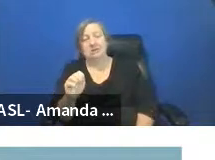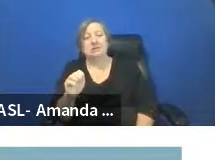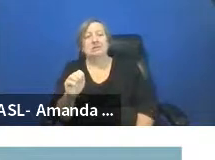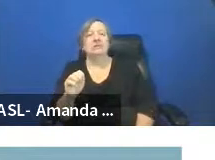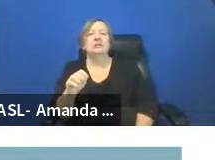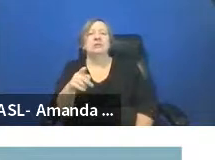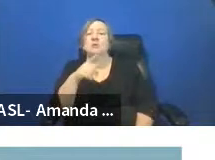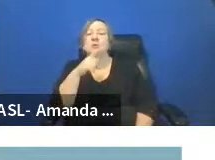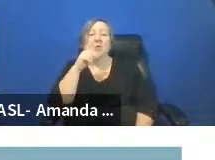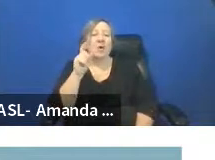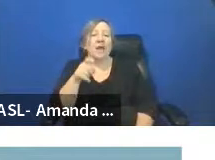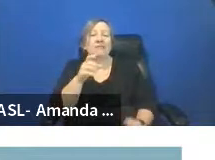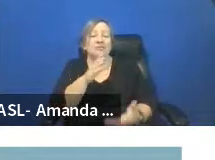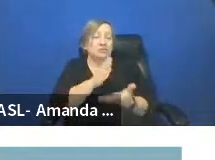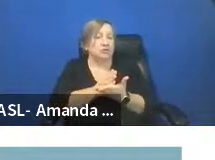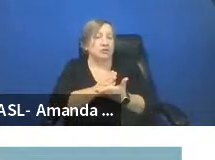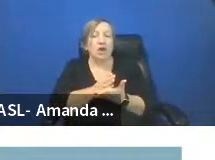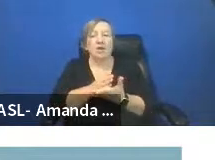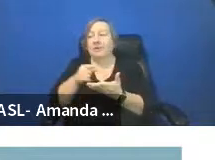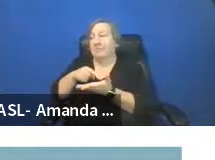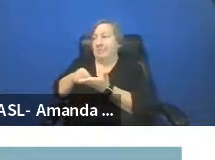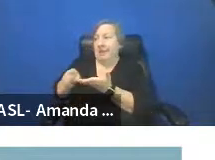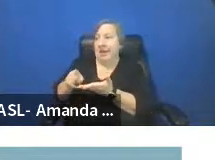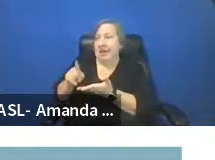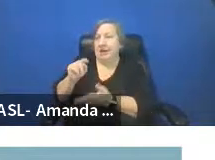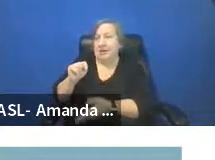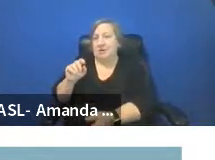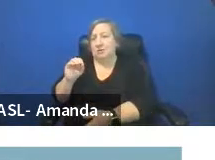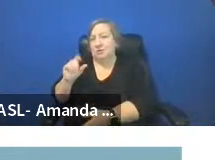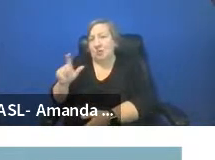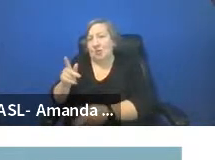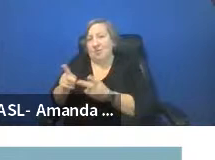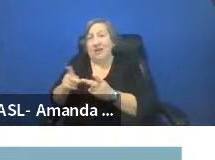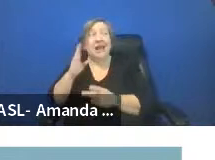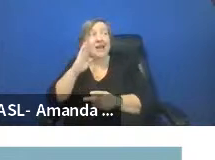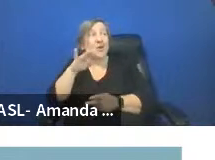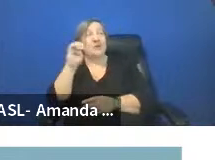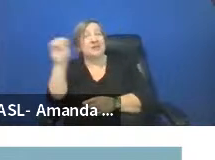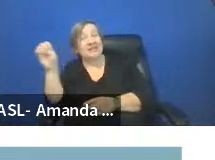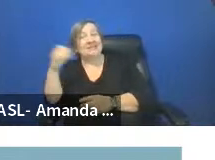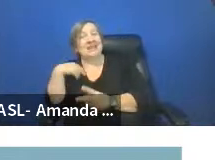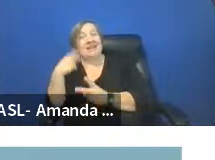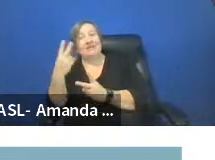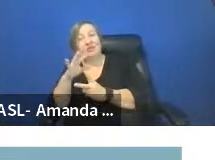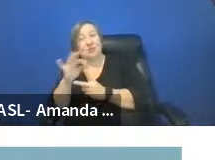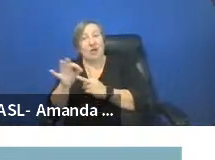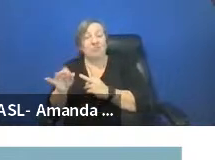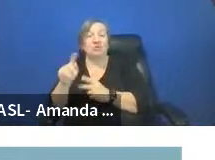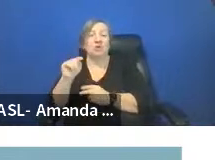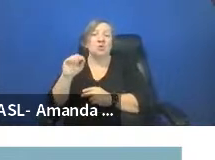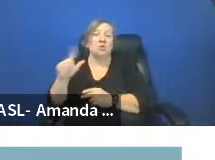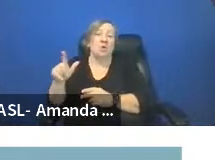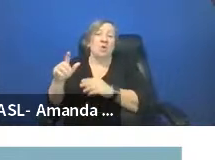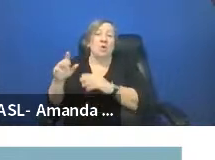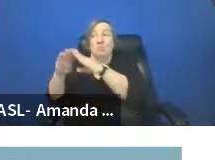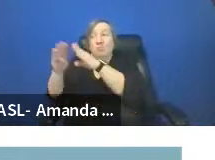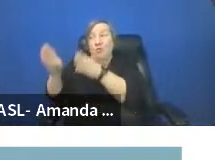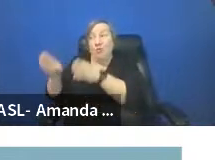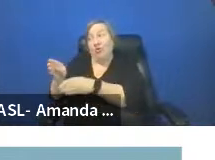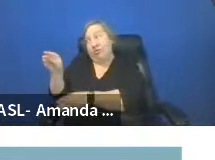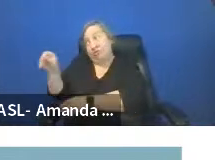You do not have to stop at a toll booth. I know some of the facilities on the East Coast, they have two options, either a toll booth or electronic